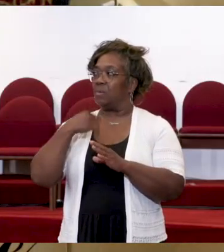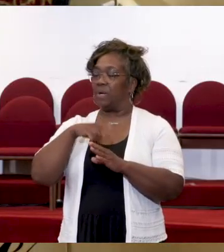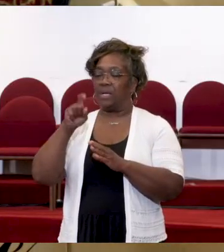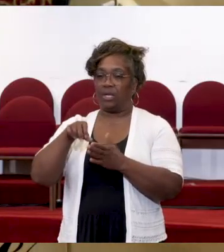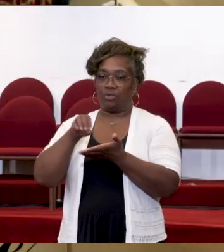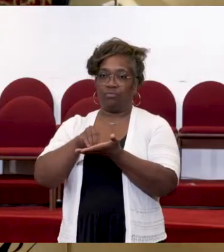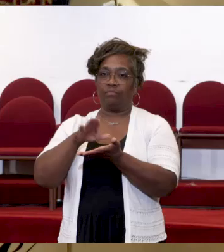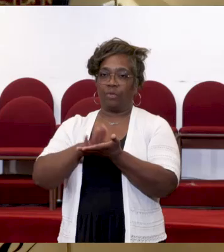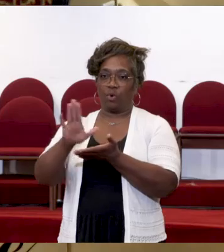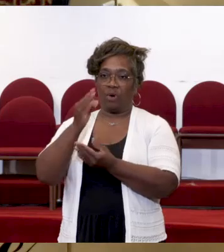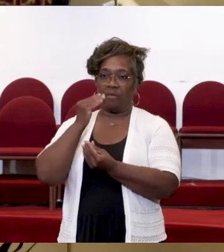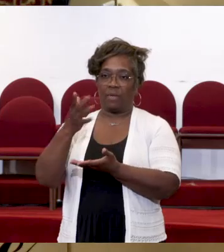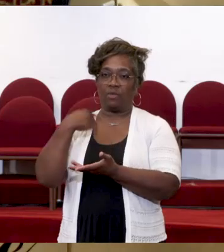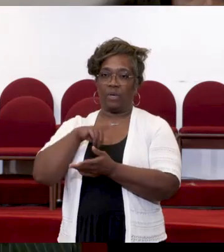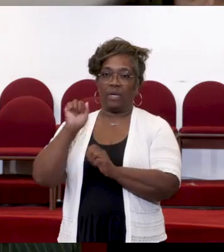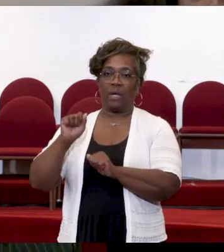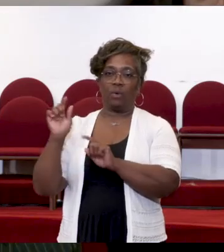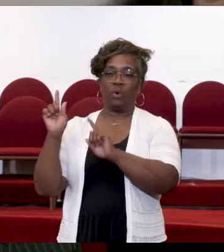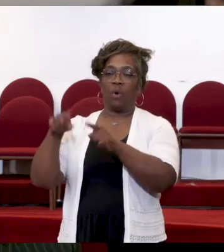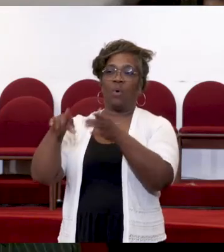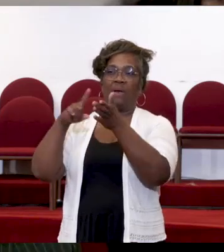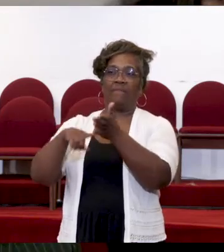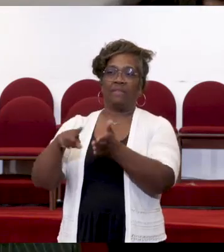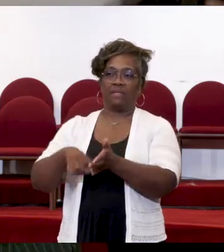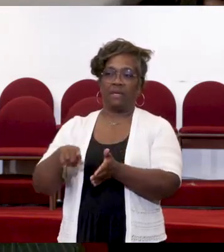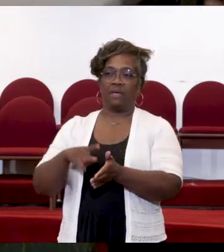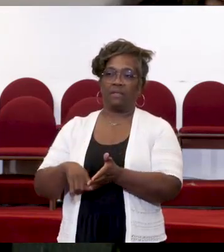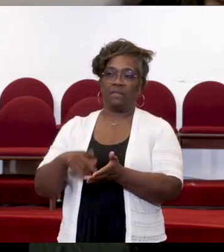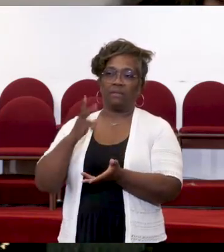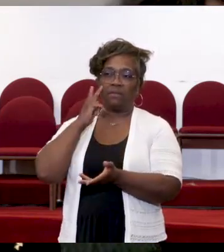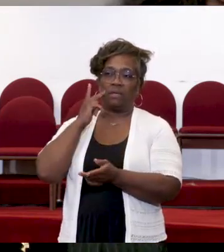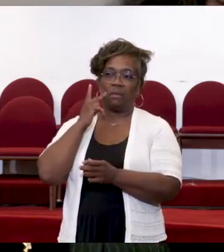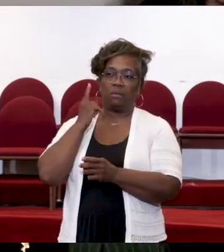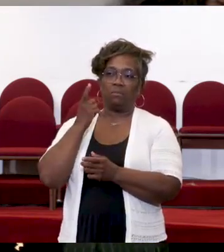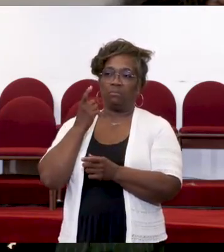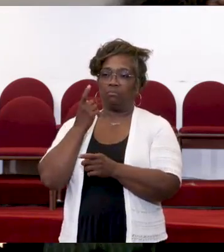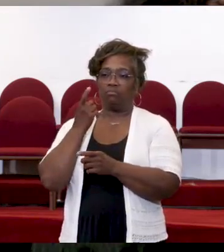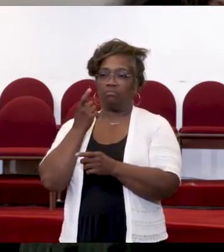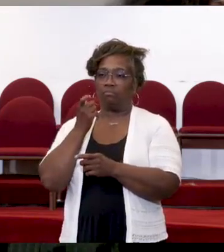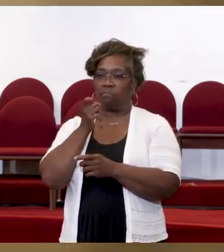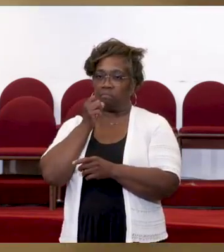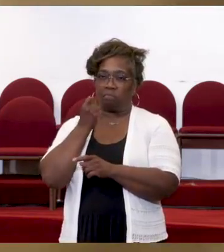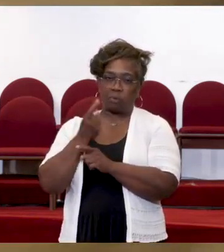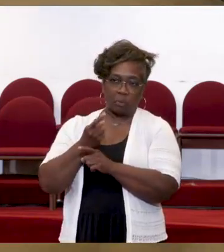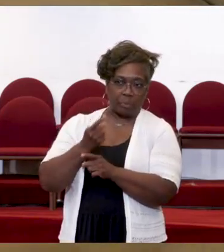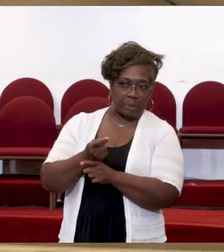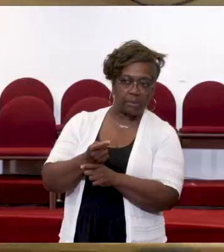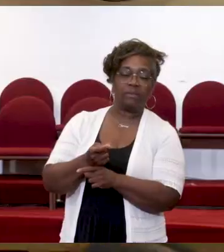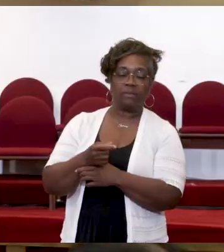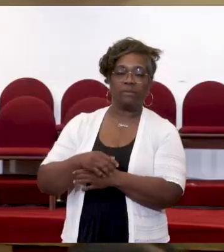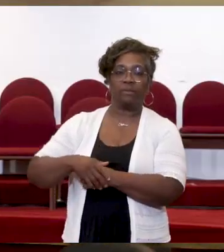out and investigate it and issue the proper violations. Okay, go ahead.